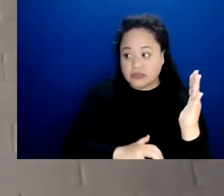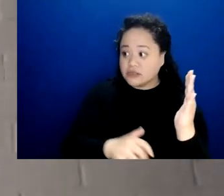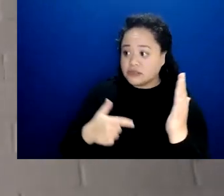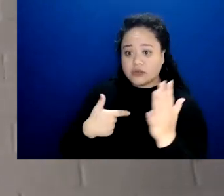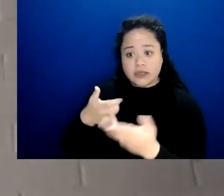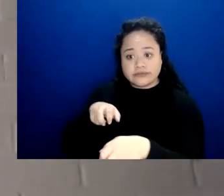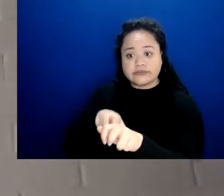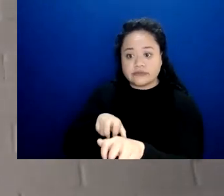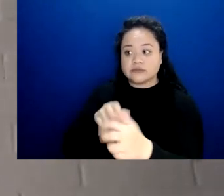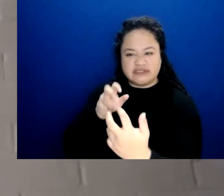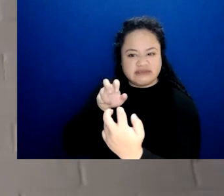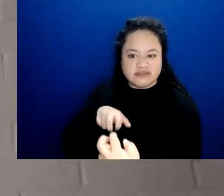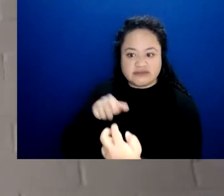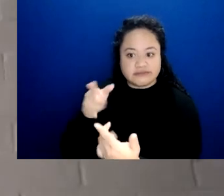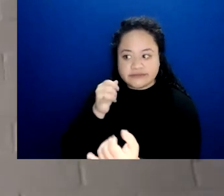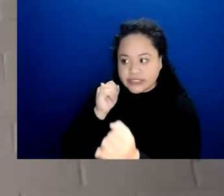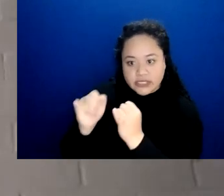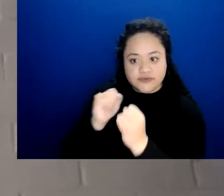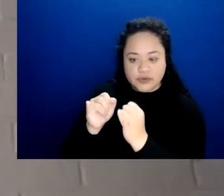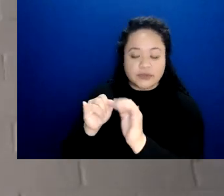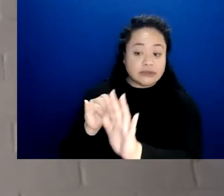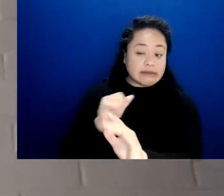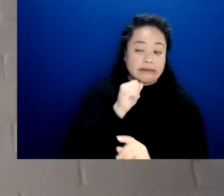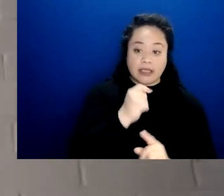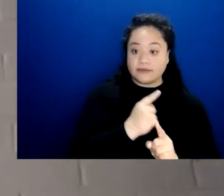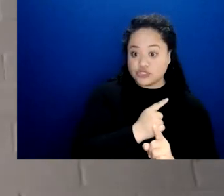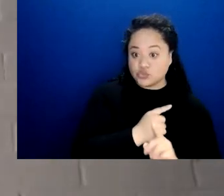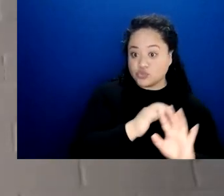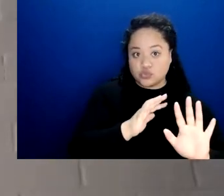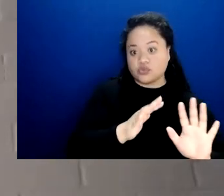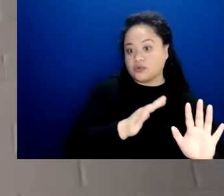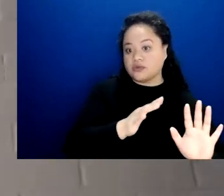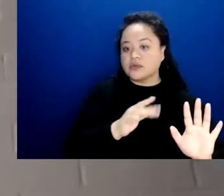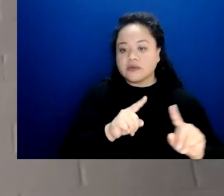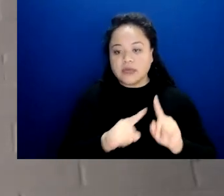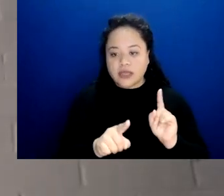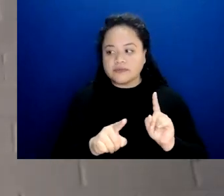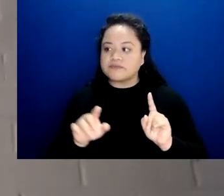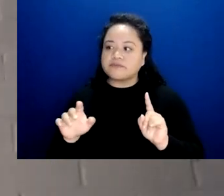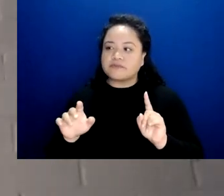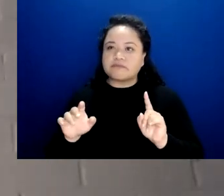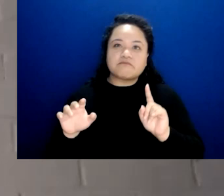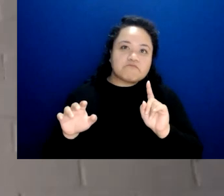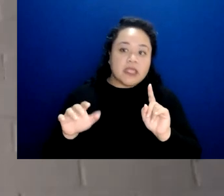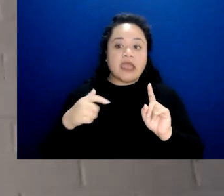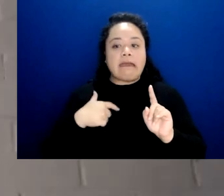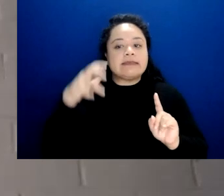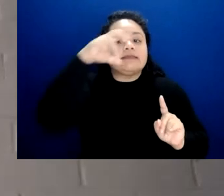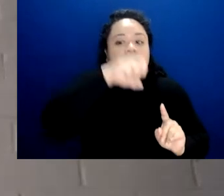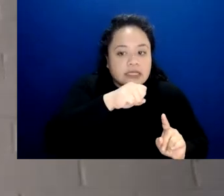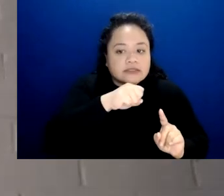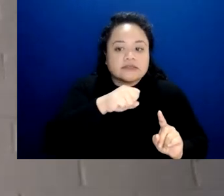and this is unofficial. So, but I would say 90 in the high 90 percentile, I would